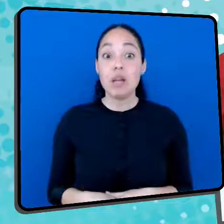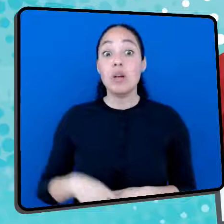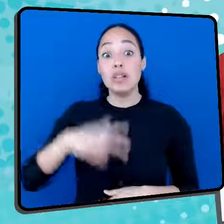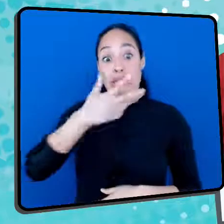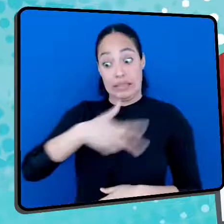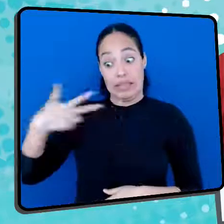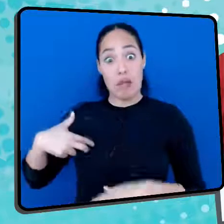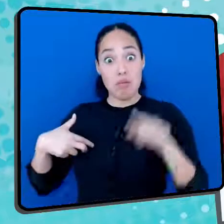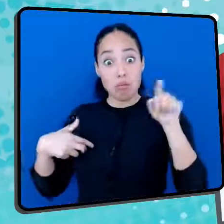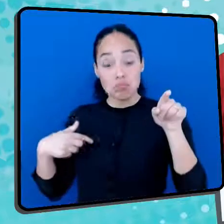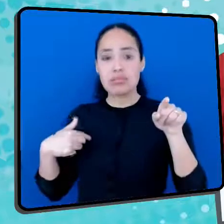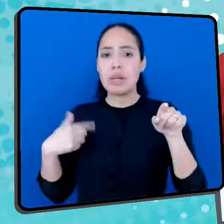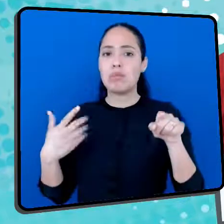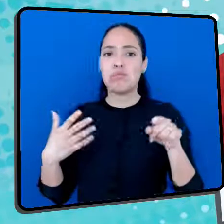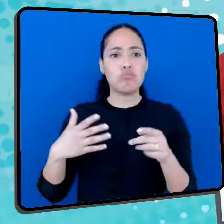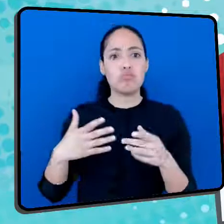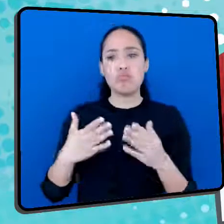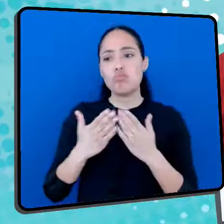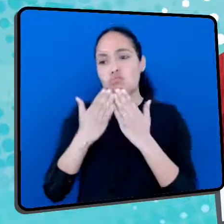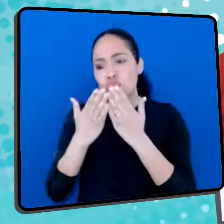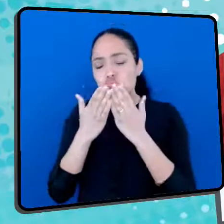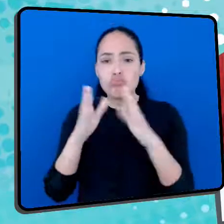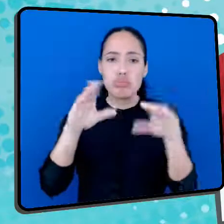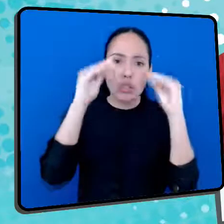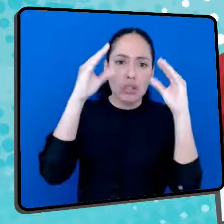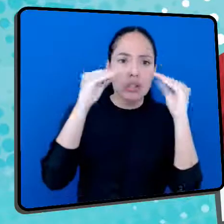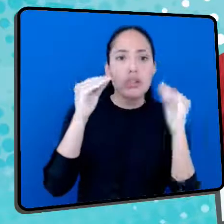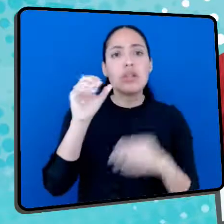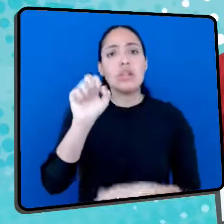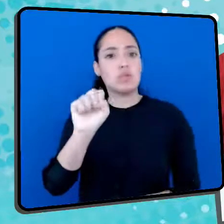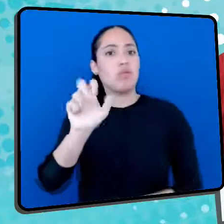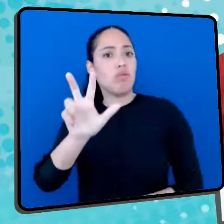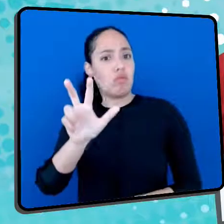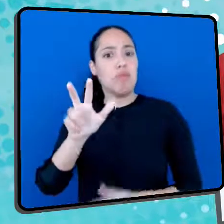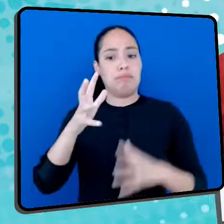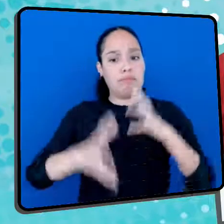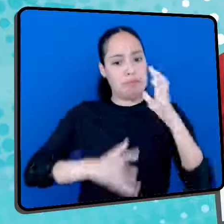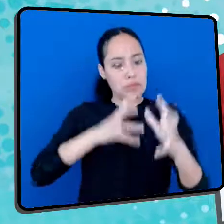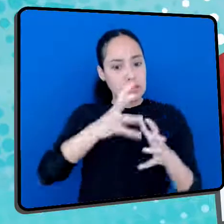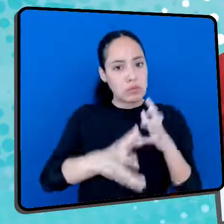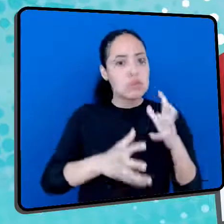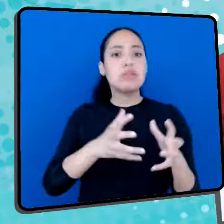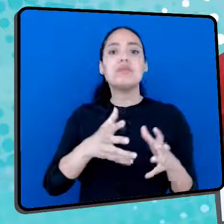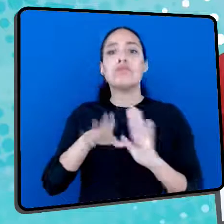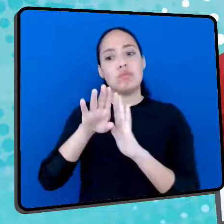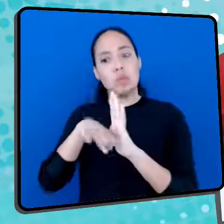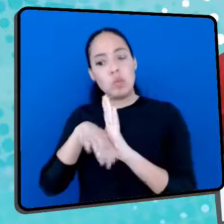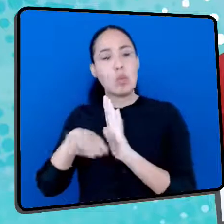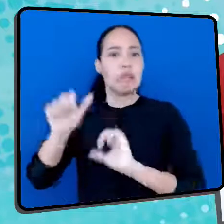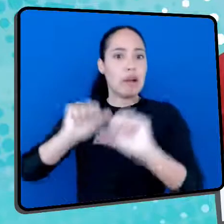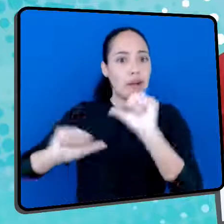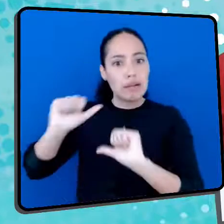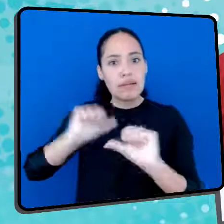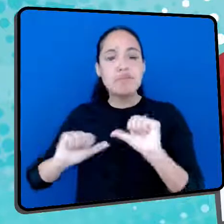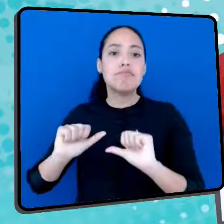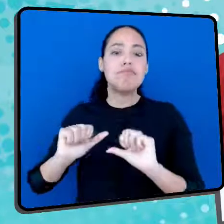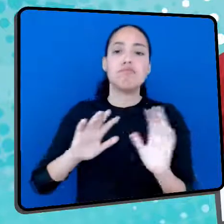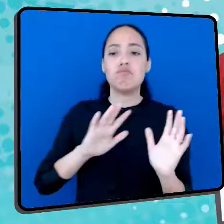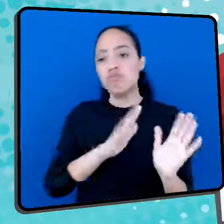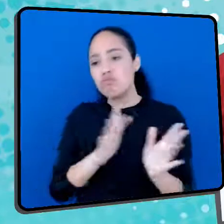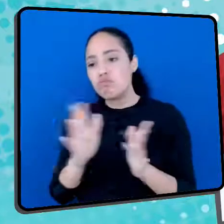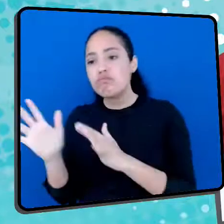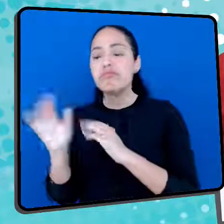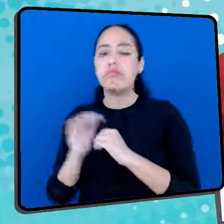this software engineering, computer science, and such. And at some point I was like, I don't want to be